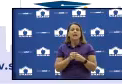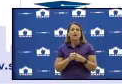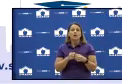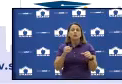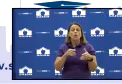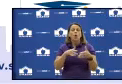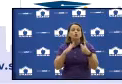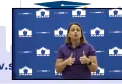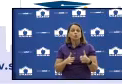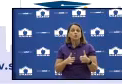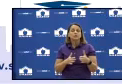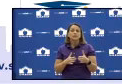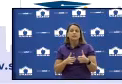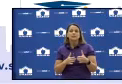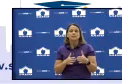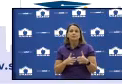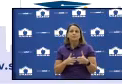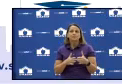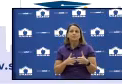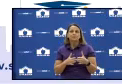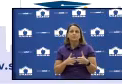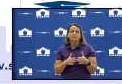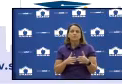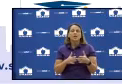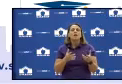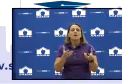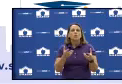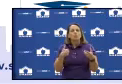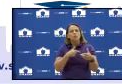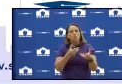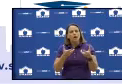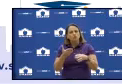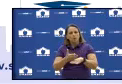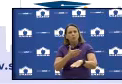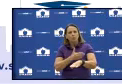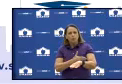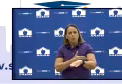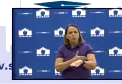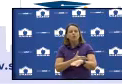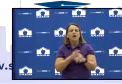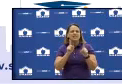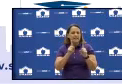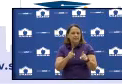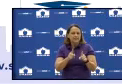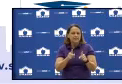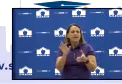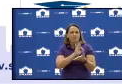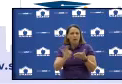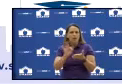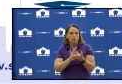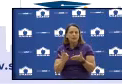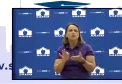our students meet the parameters of improved attendance every 9 weeks or perfect attendance,